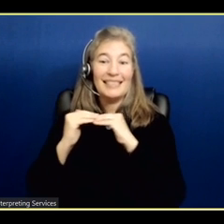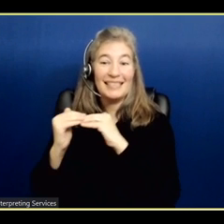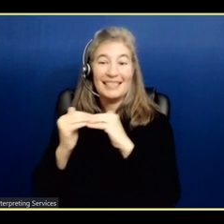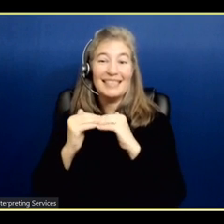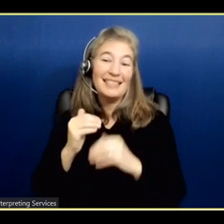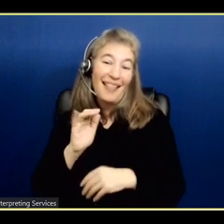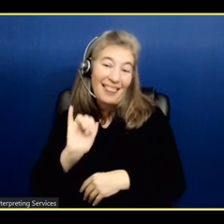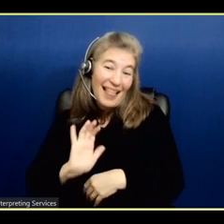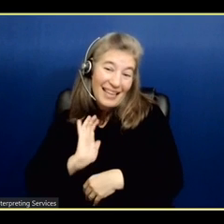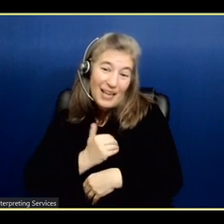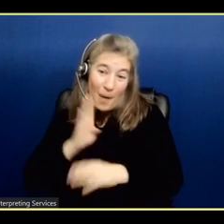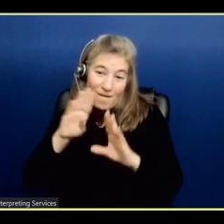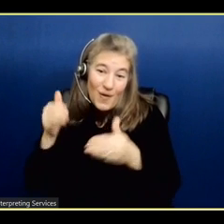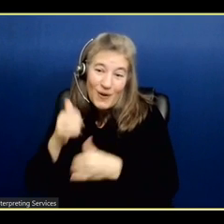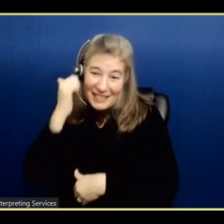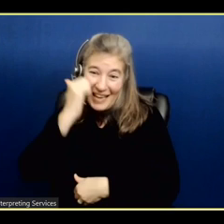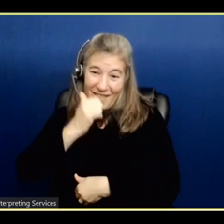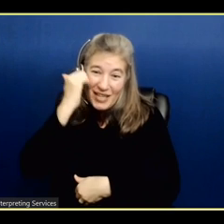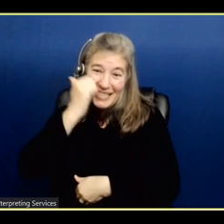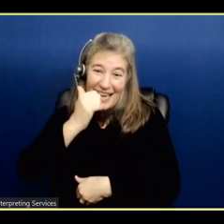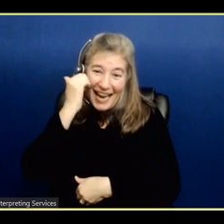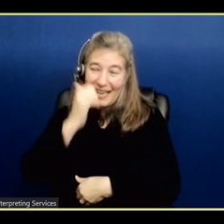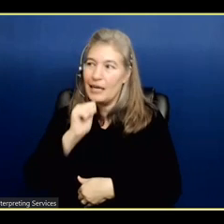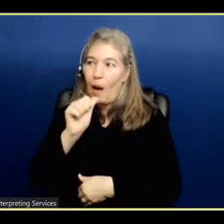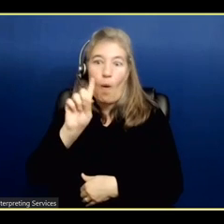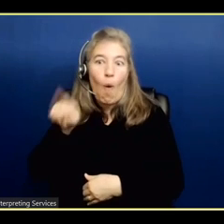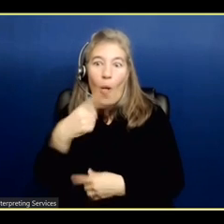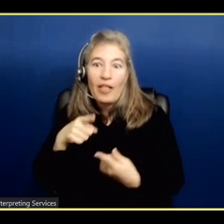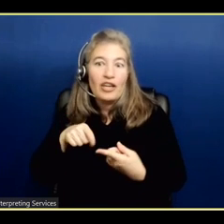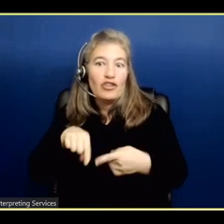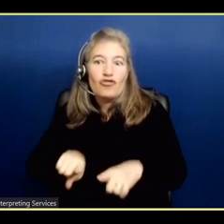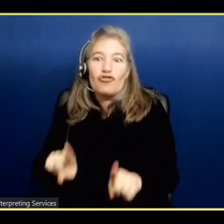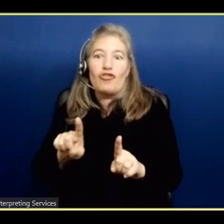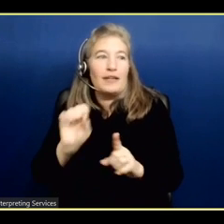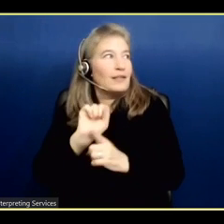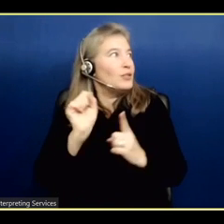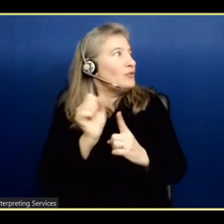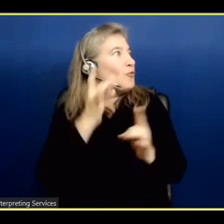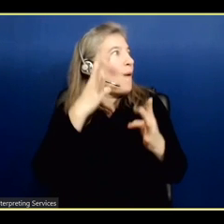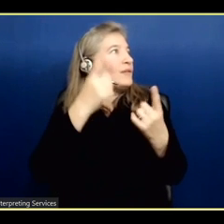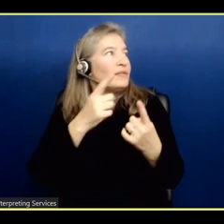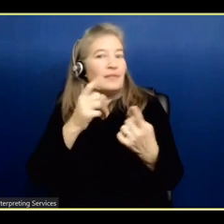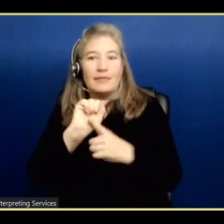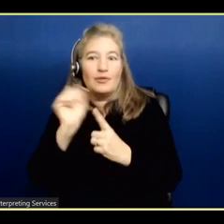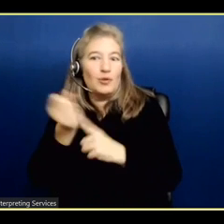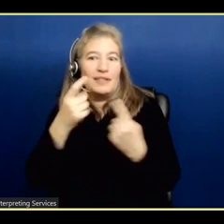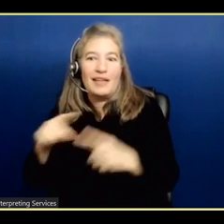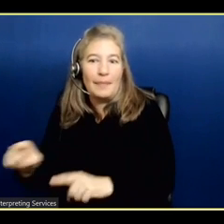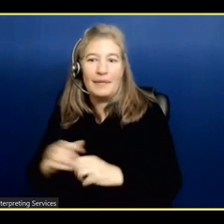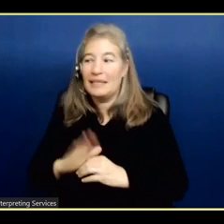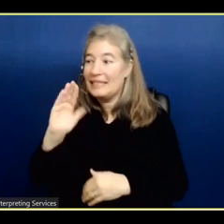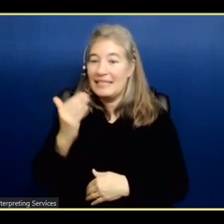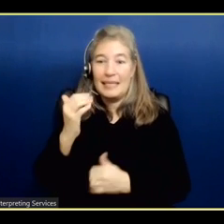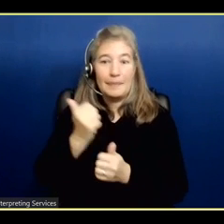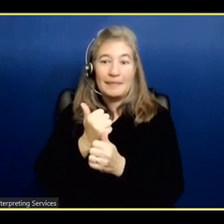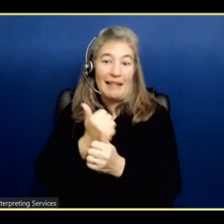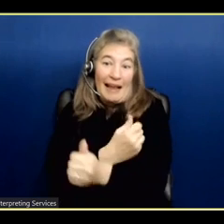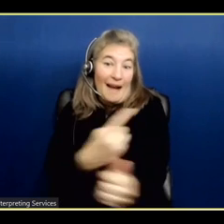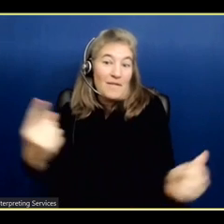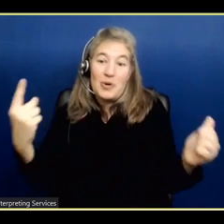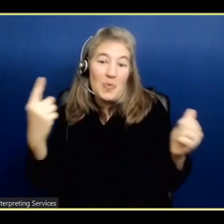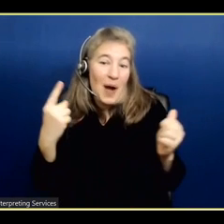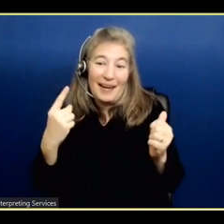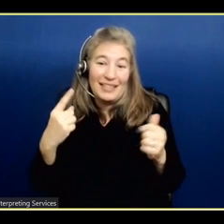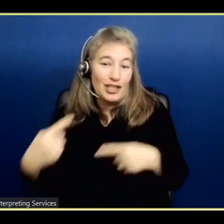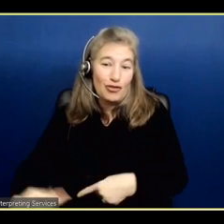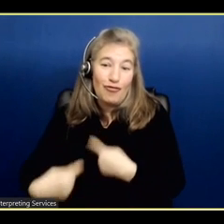in a crisis, but how can we make trust-based practices part of our work all the time and trust the lived experiences of